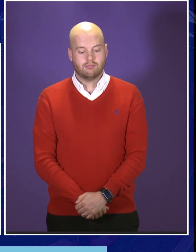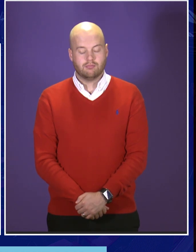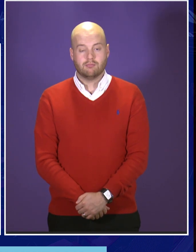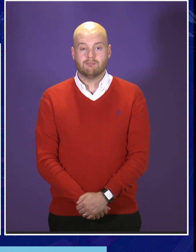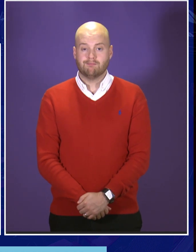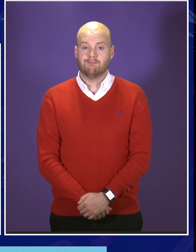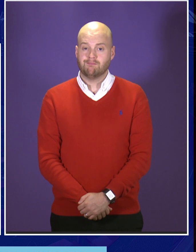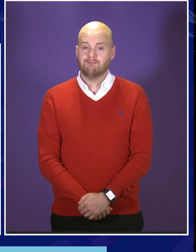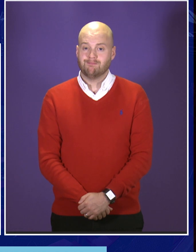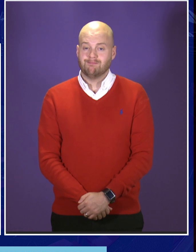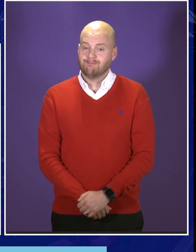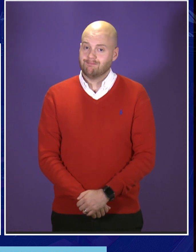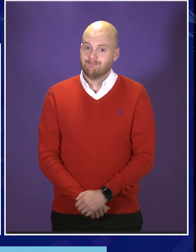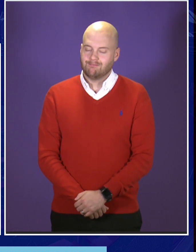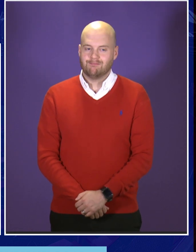So